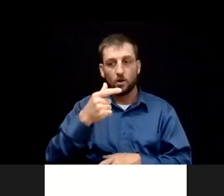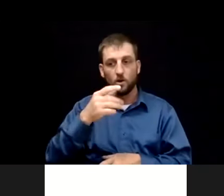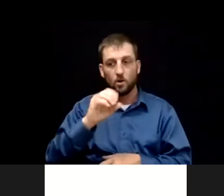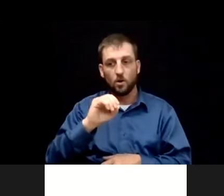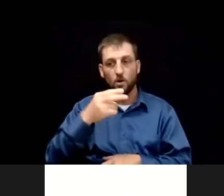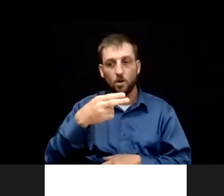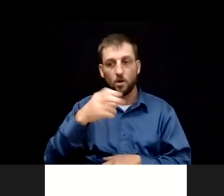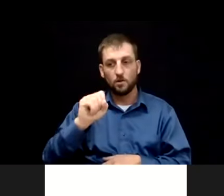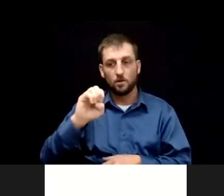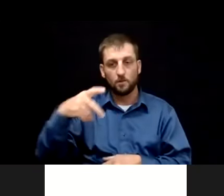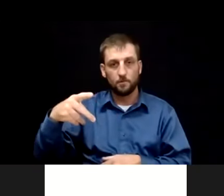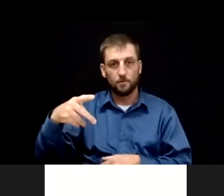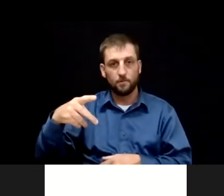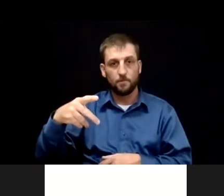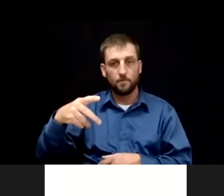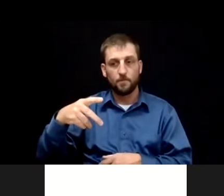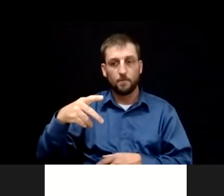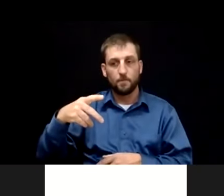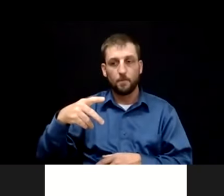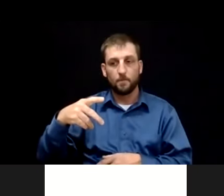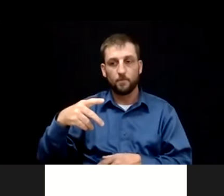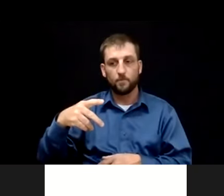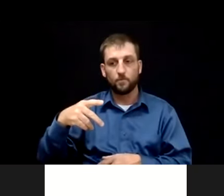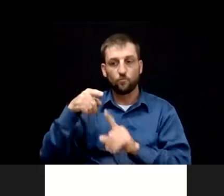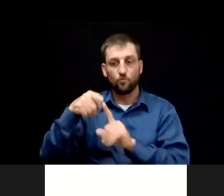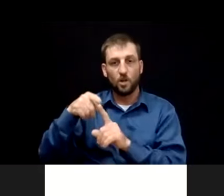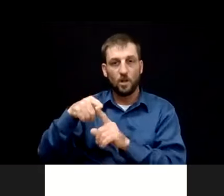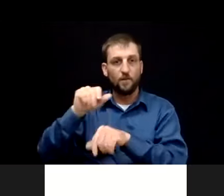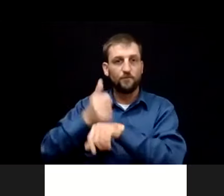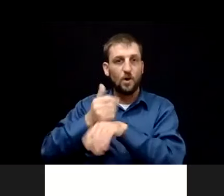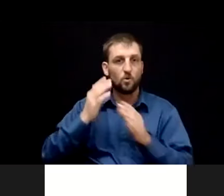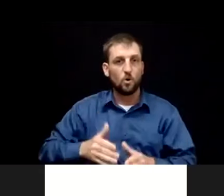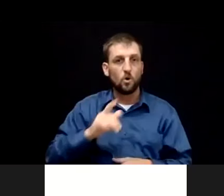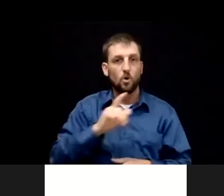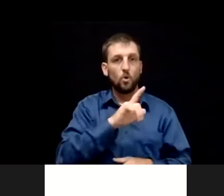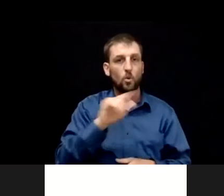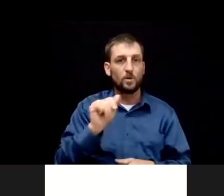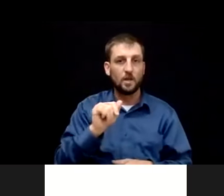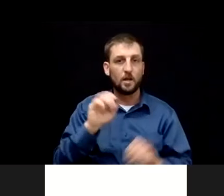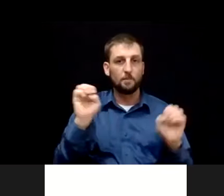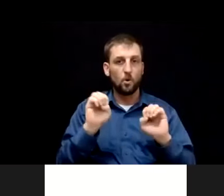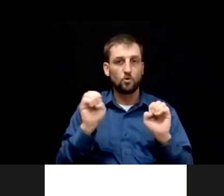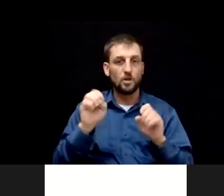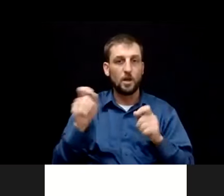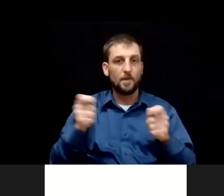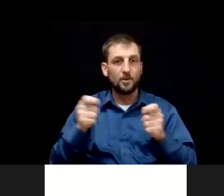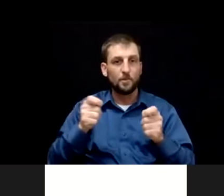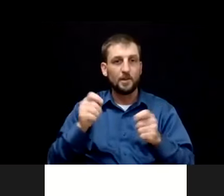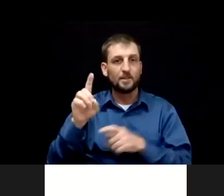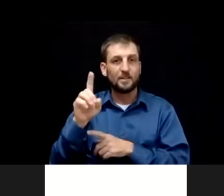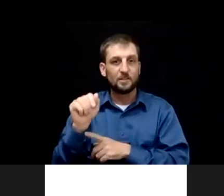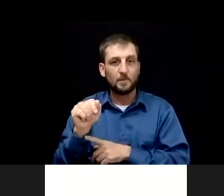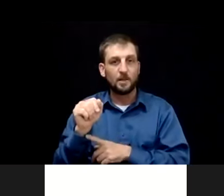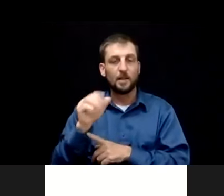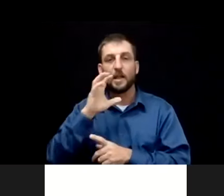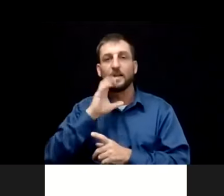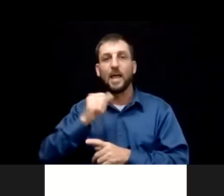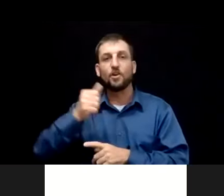Preparedness. She is a founder of the Louisiana Emergency Management Disability and Aging